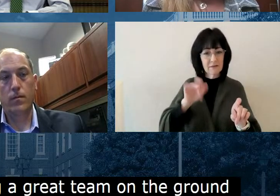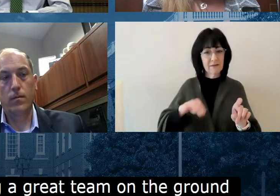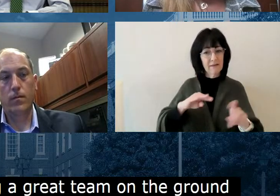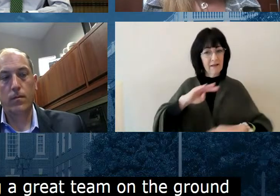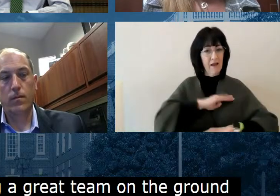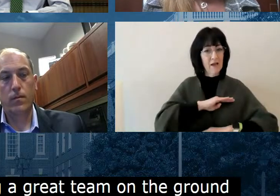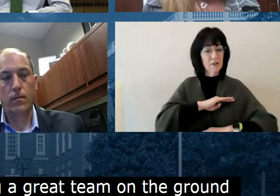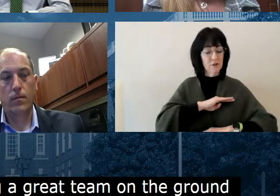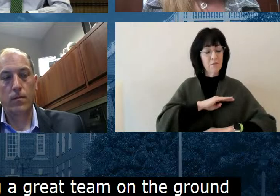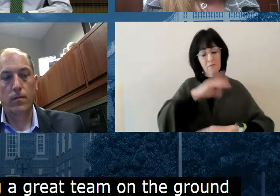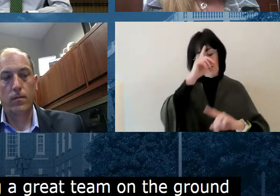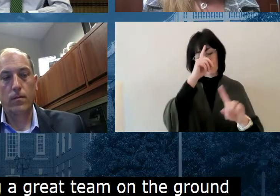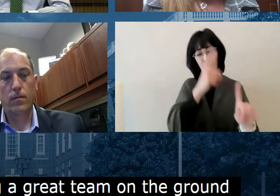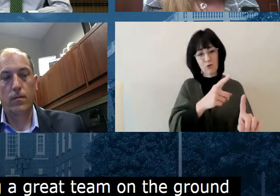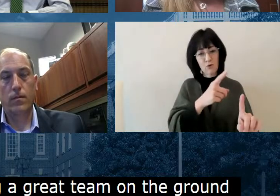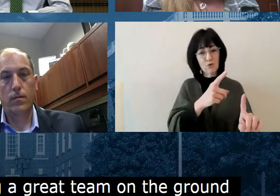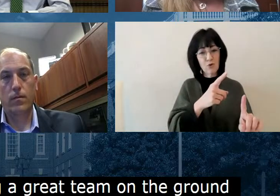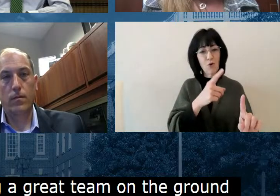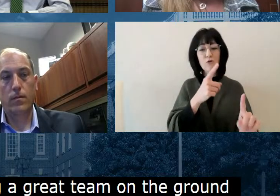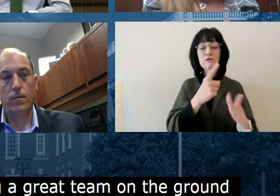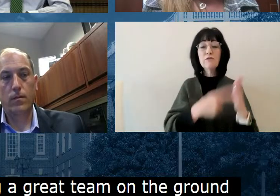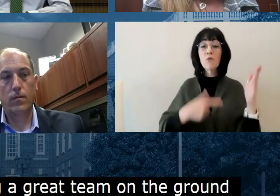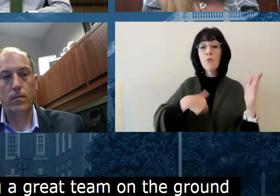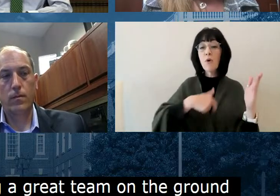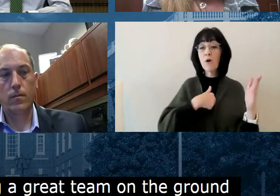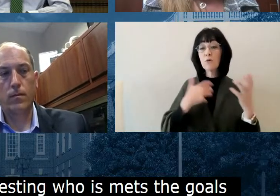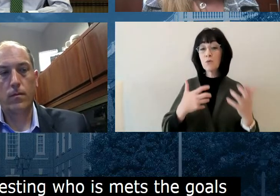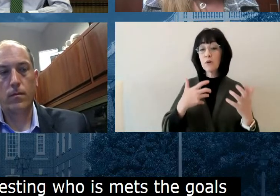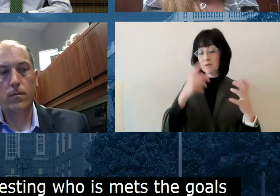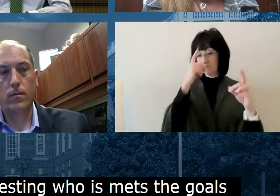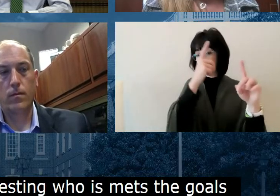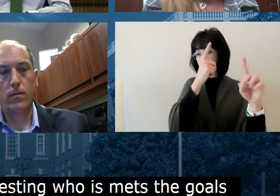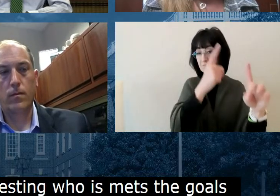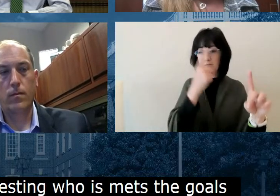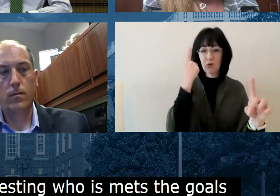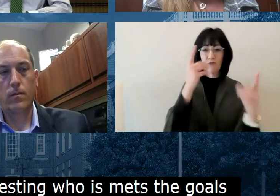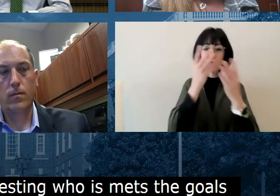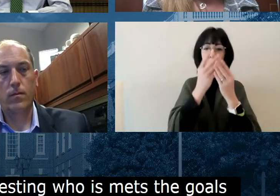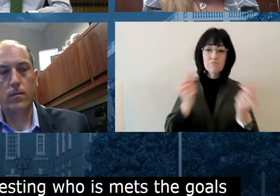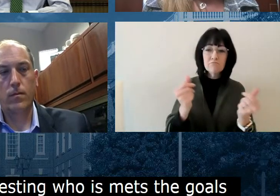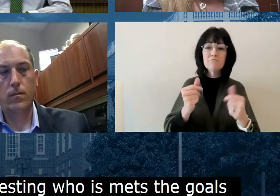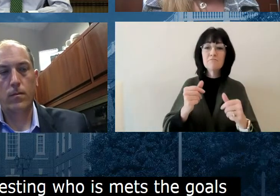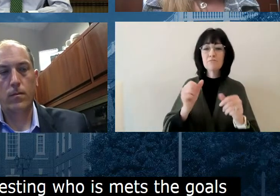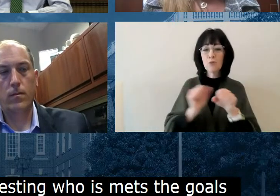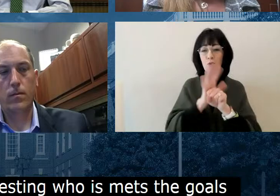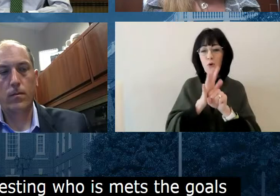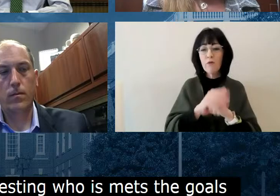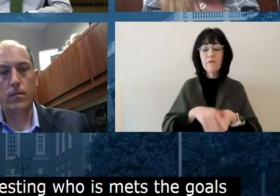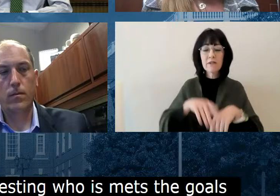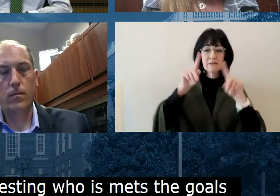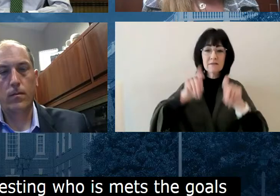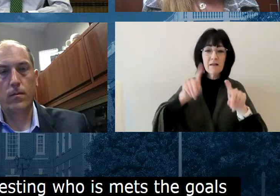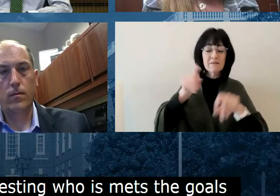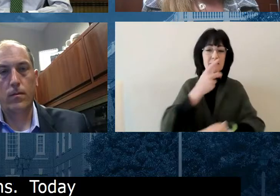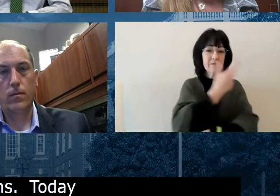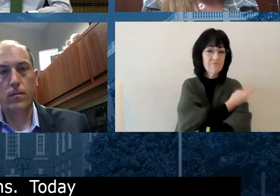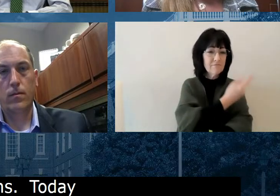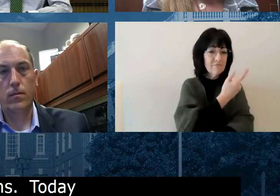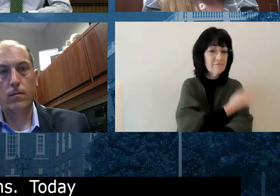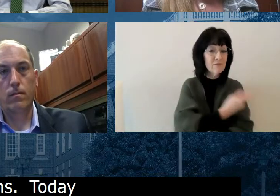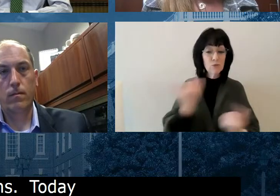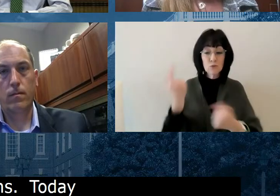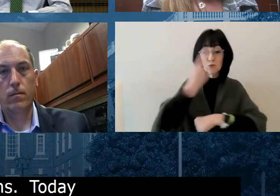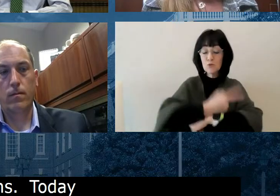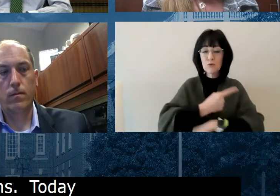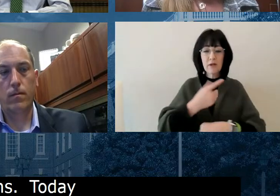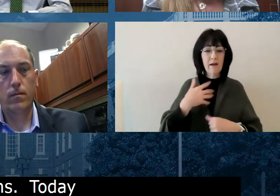it many months ago. And importantly, most recently, for vaccinations. Today, we have really a lot of good news to report.